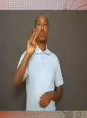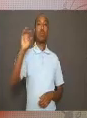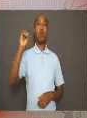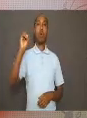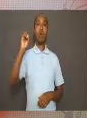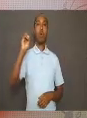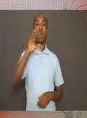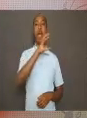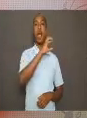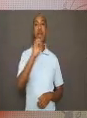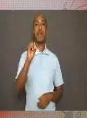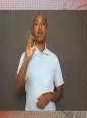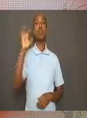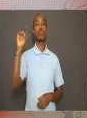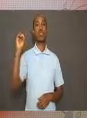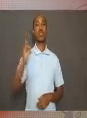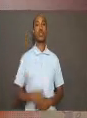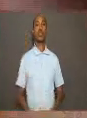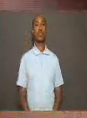dioxide, and oxygen.